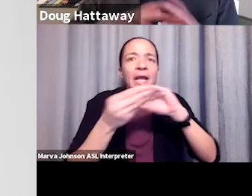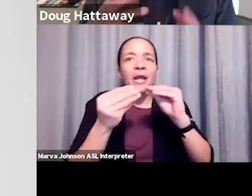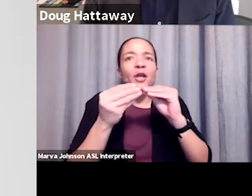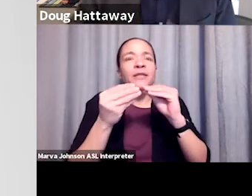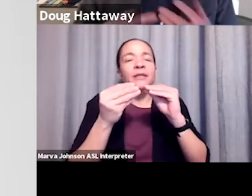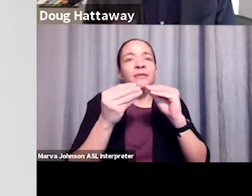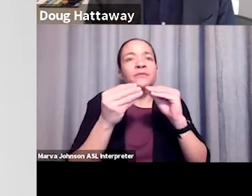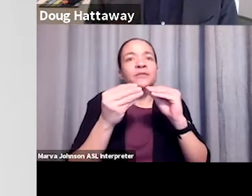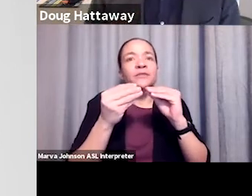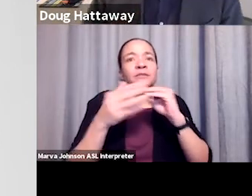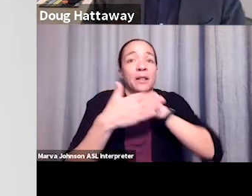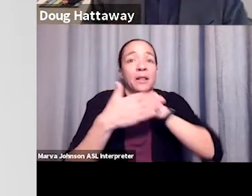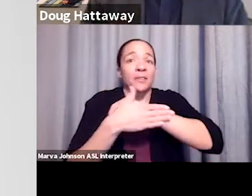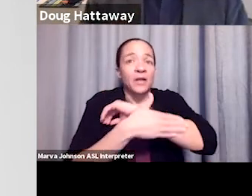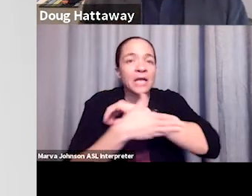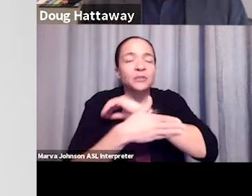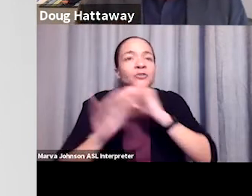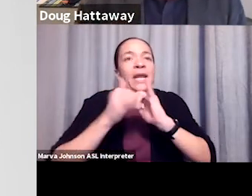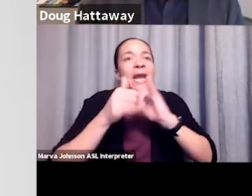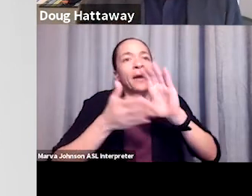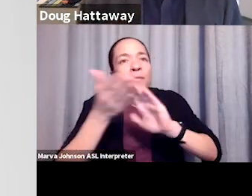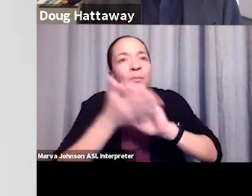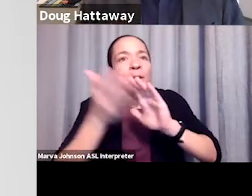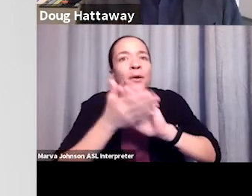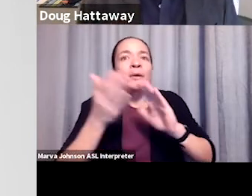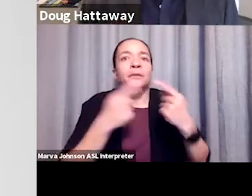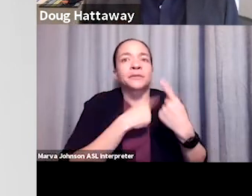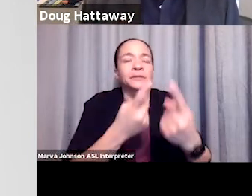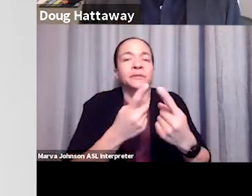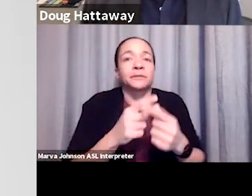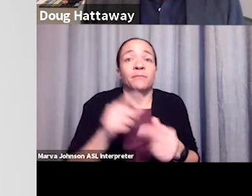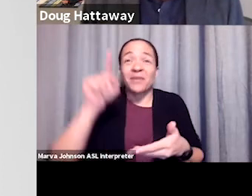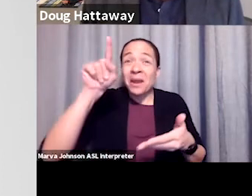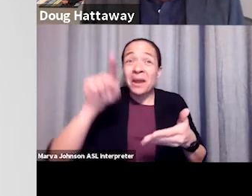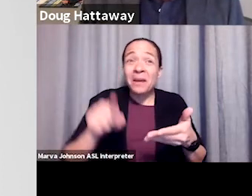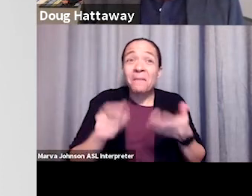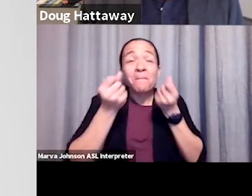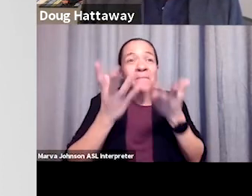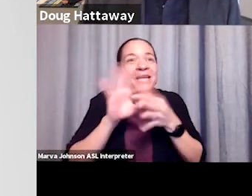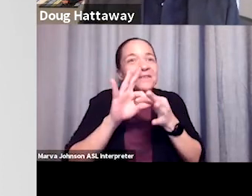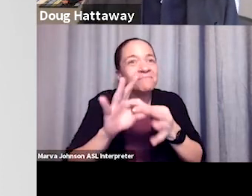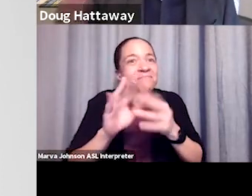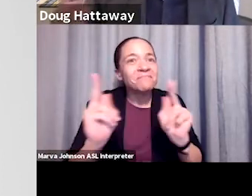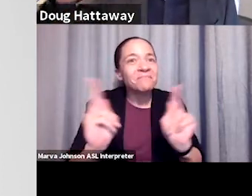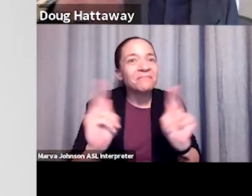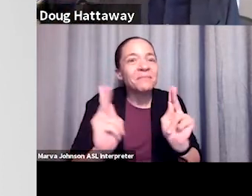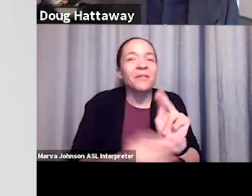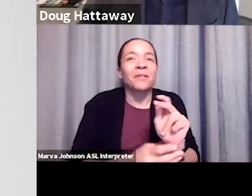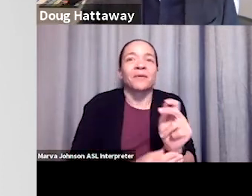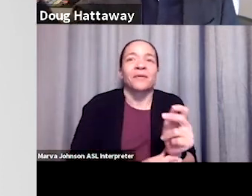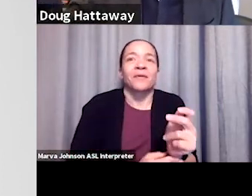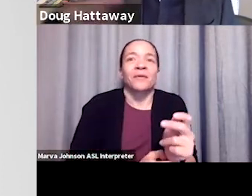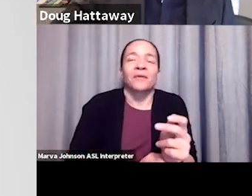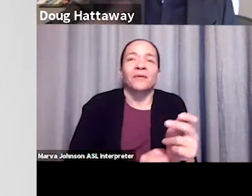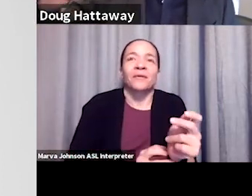the country and the way it is, the way it works. A lot of them are about people. There were mentions of narratives